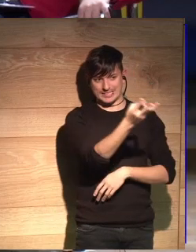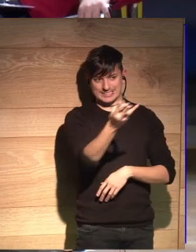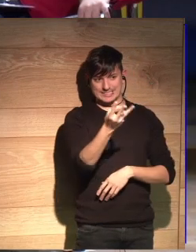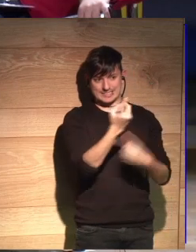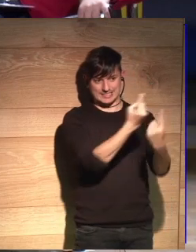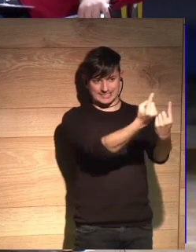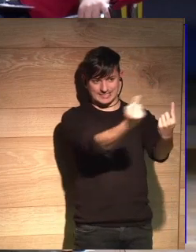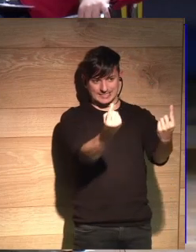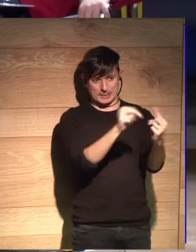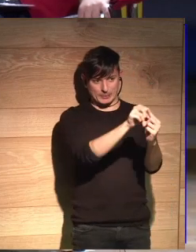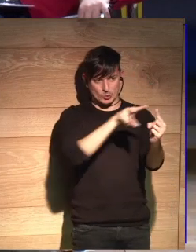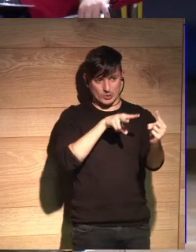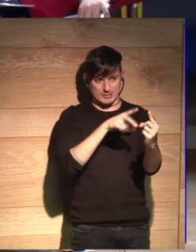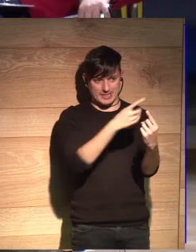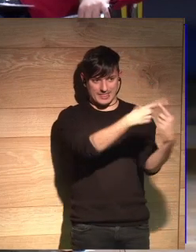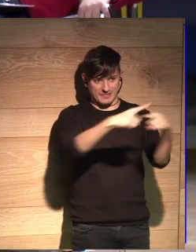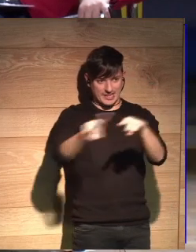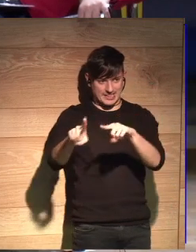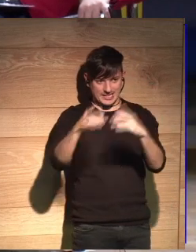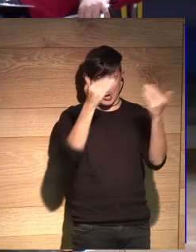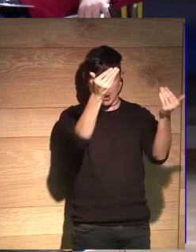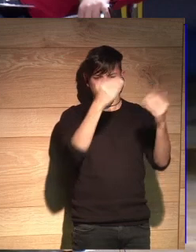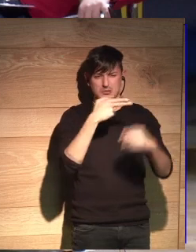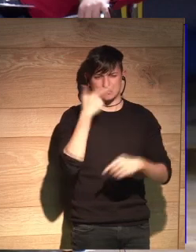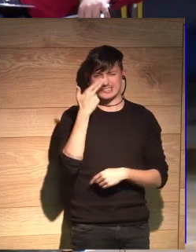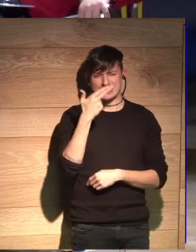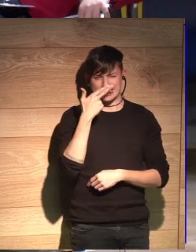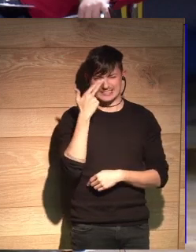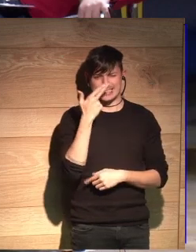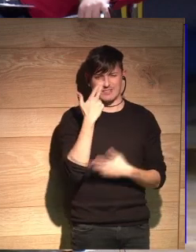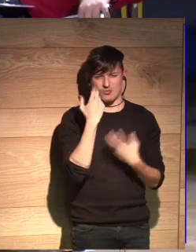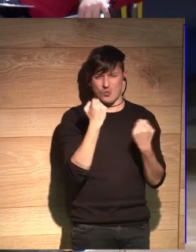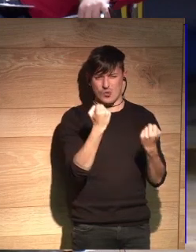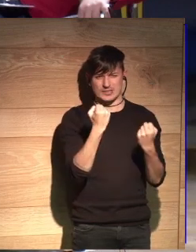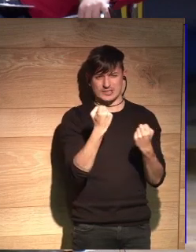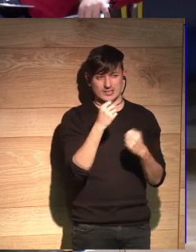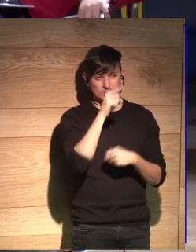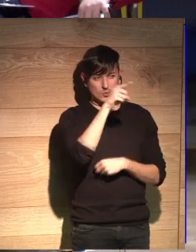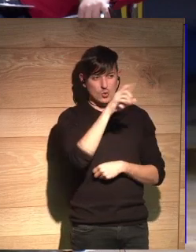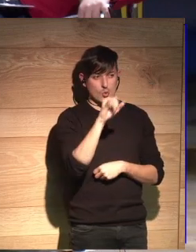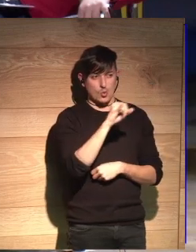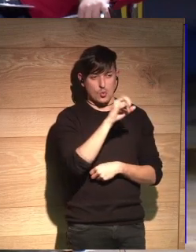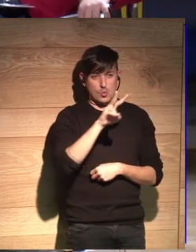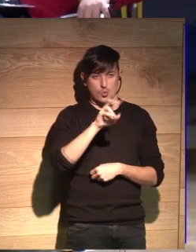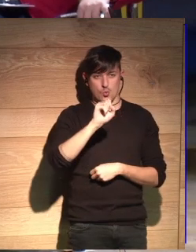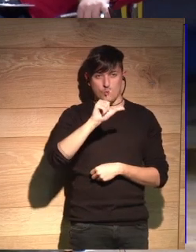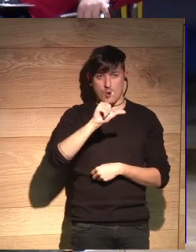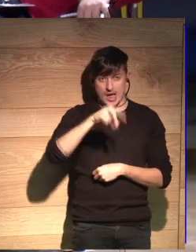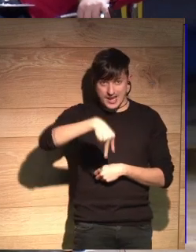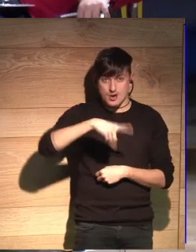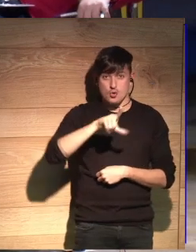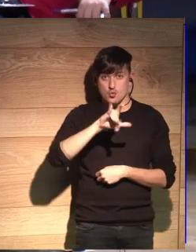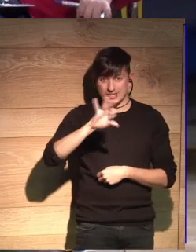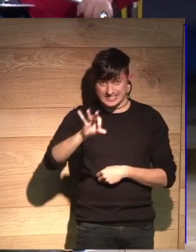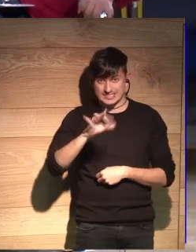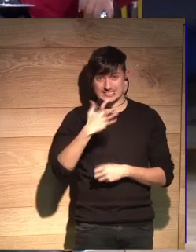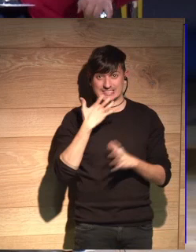Congratulations, all three of you, all from your own point of view. Very interesting. And the question is for Juan Luis